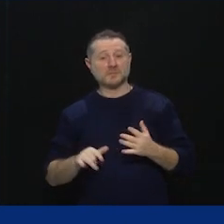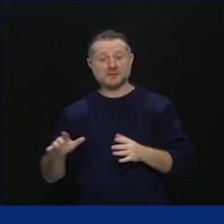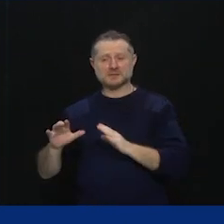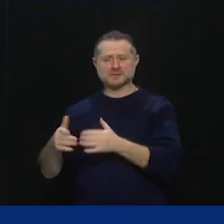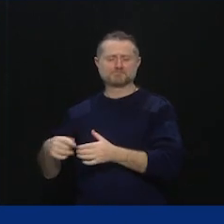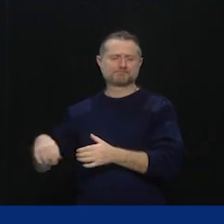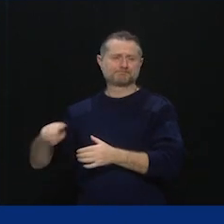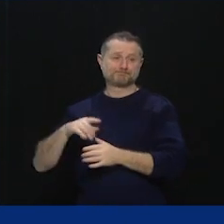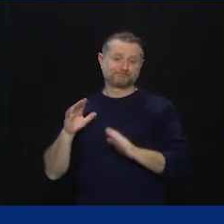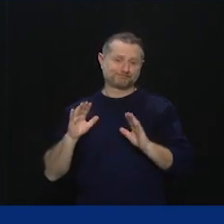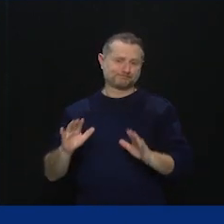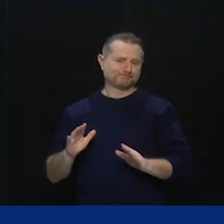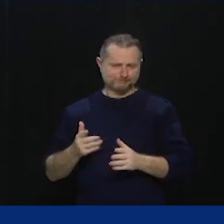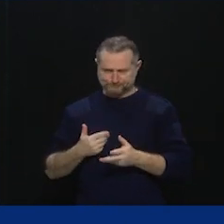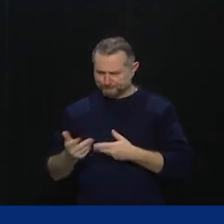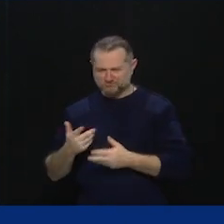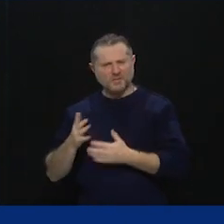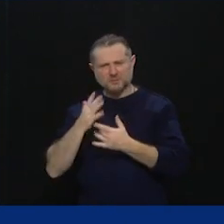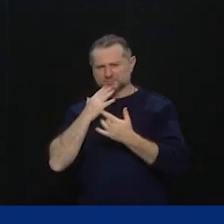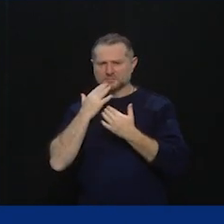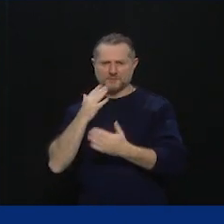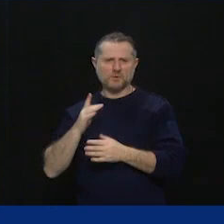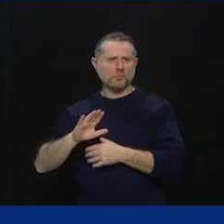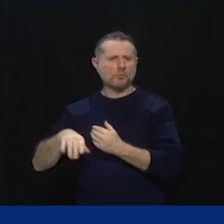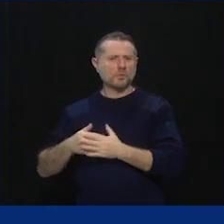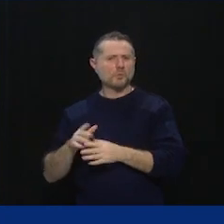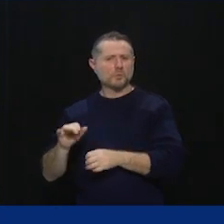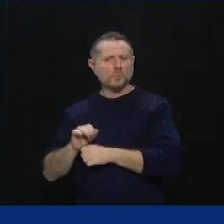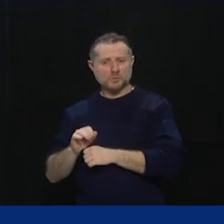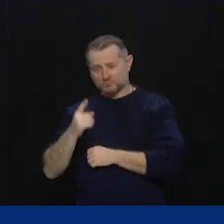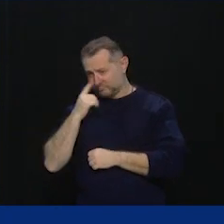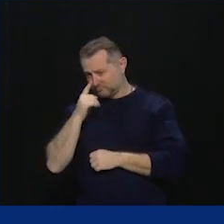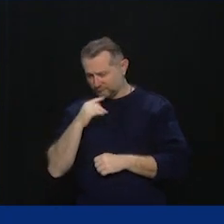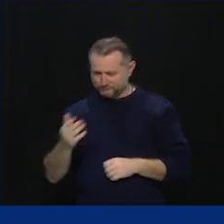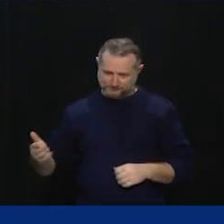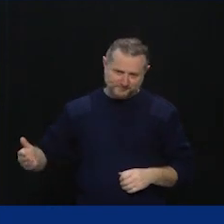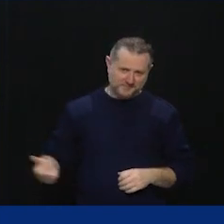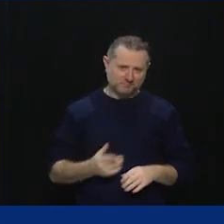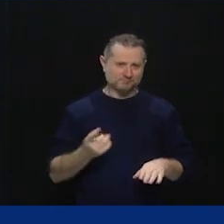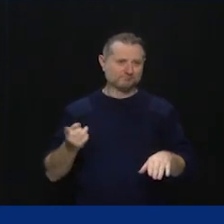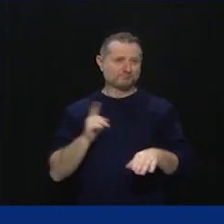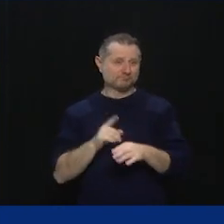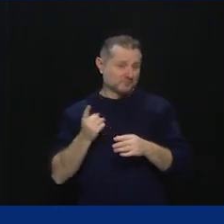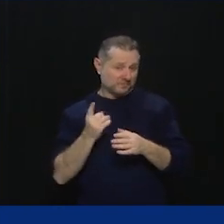very much for all your efforts, Steve. If you would mind coming up and saying a few words, appreciate it.